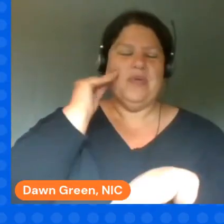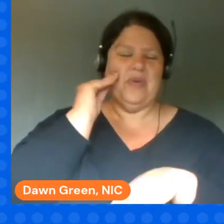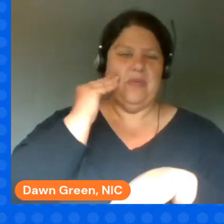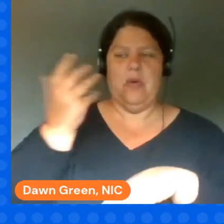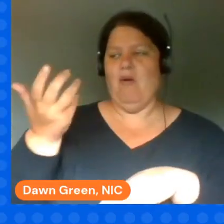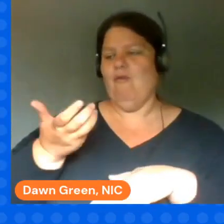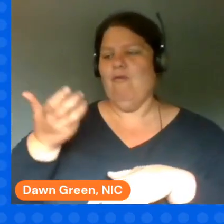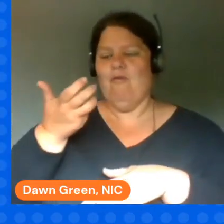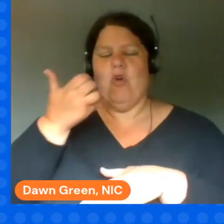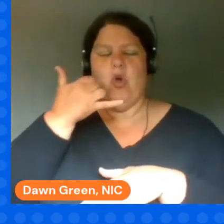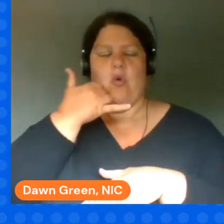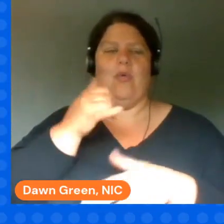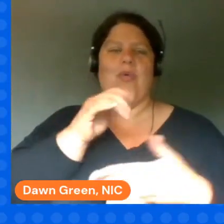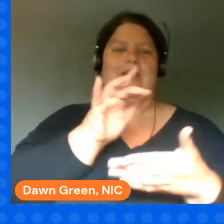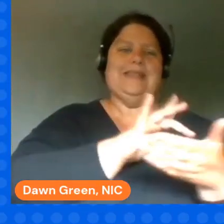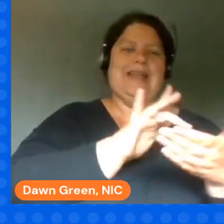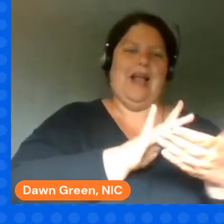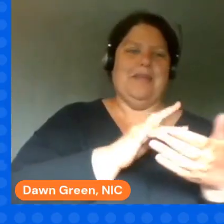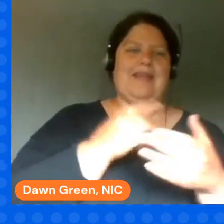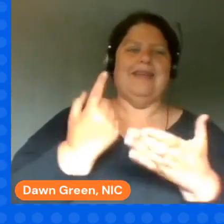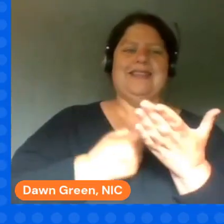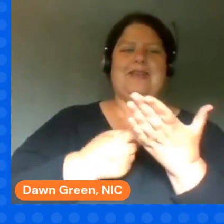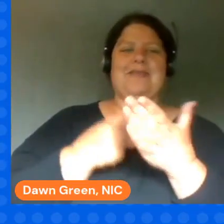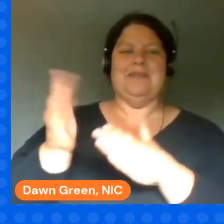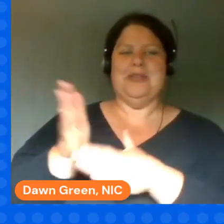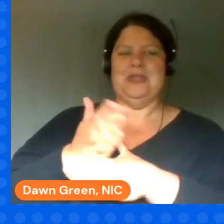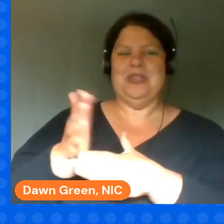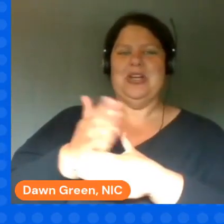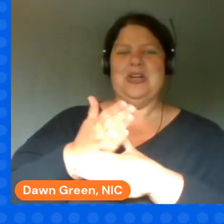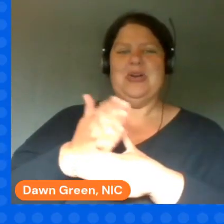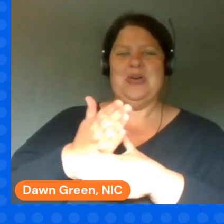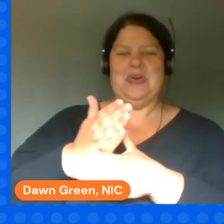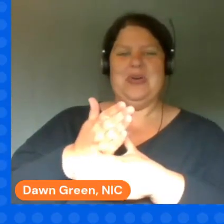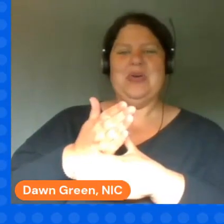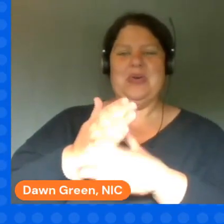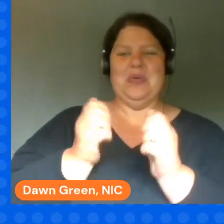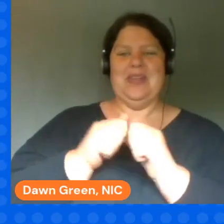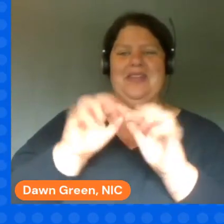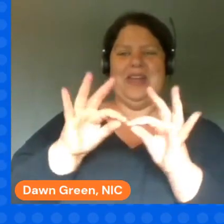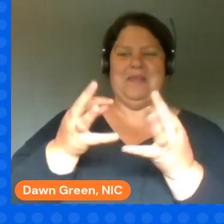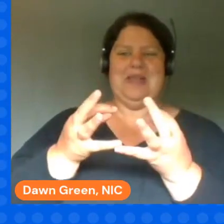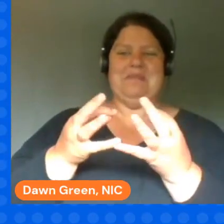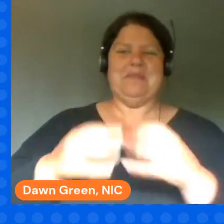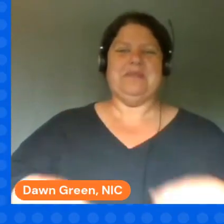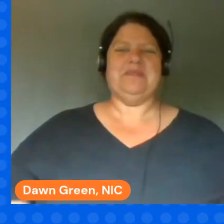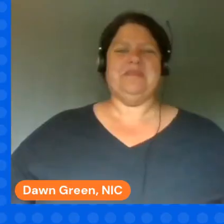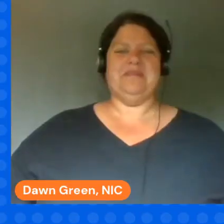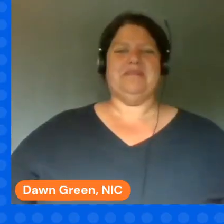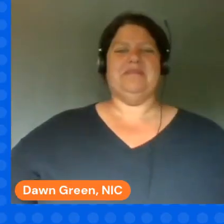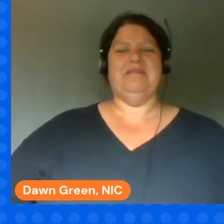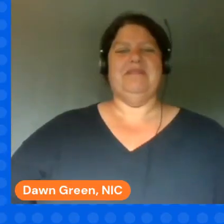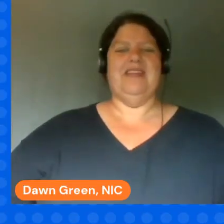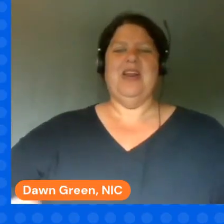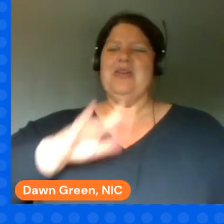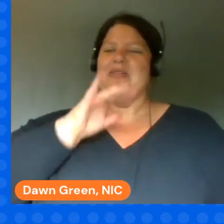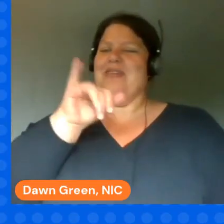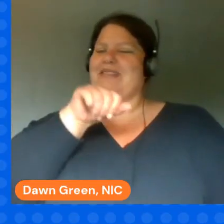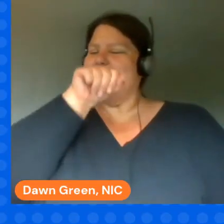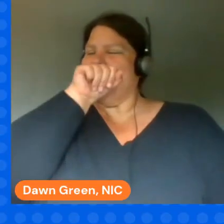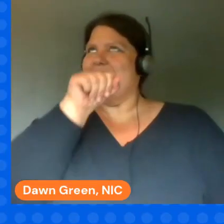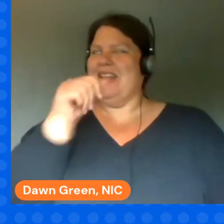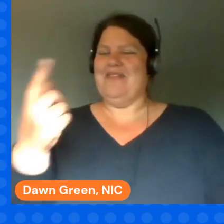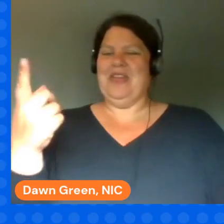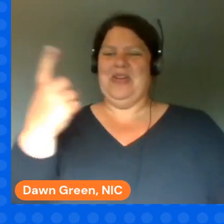is, sometimes even shared in between the family. Anyway, I really love this question that is coming